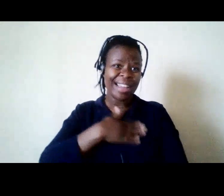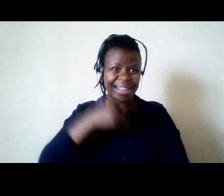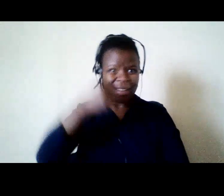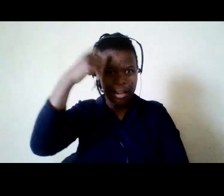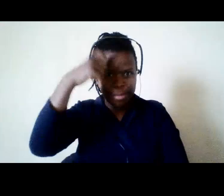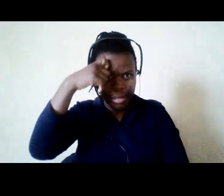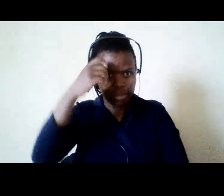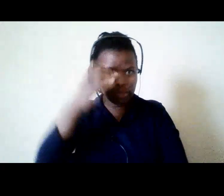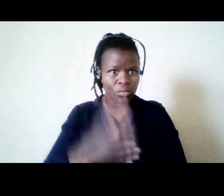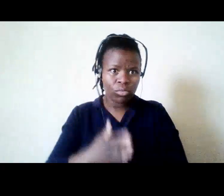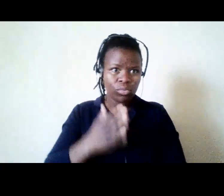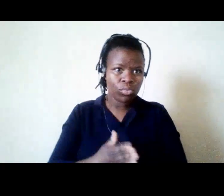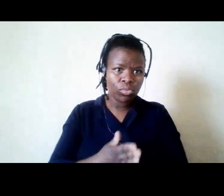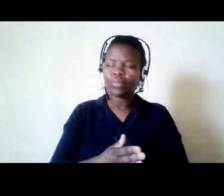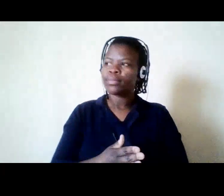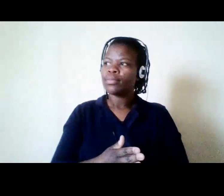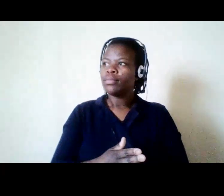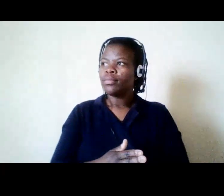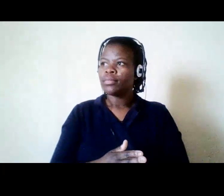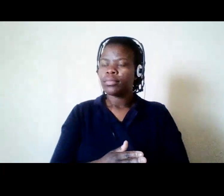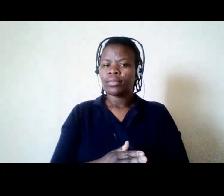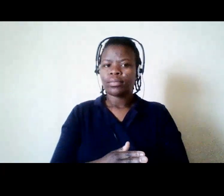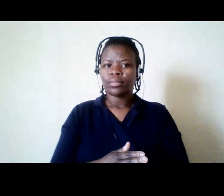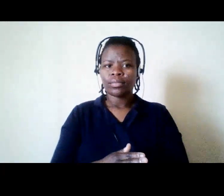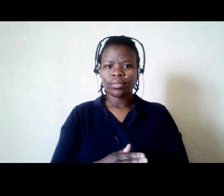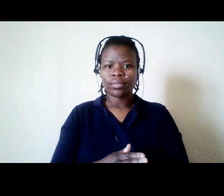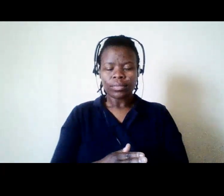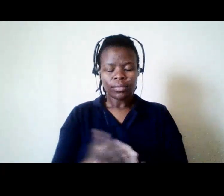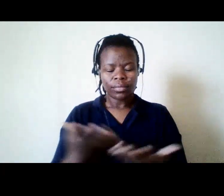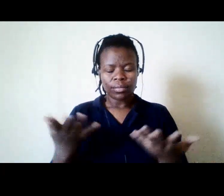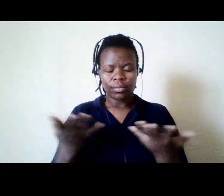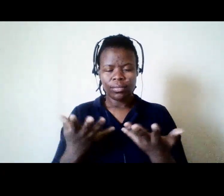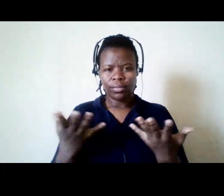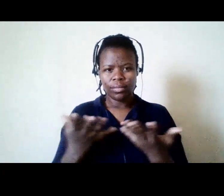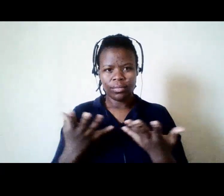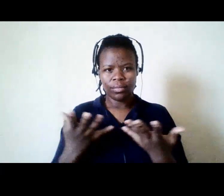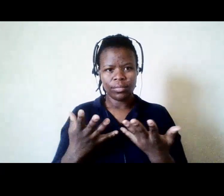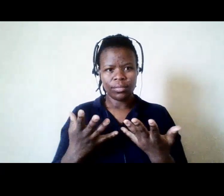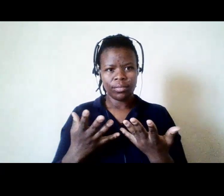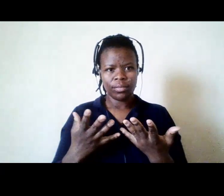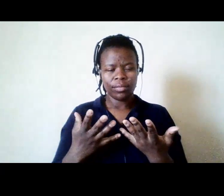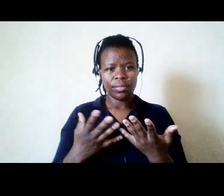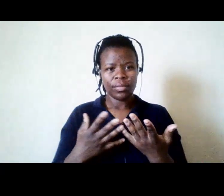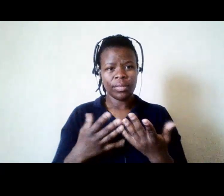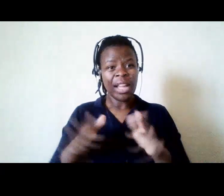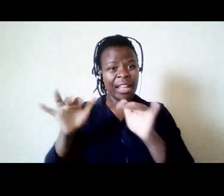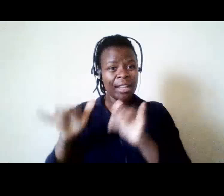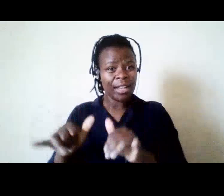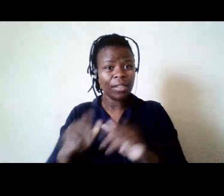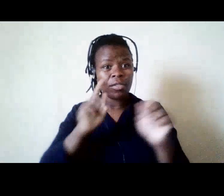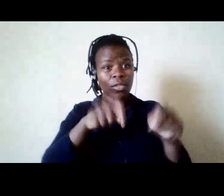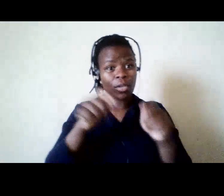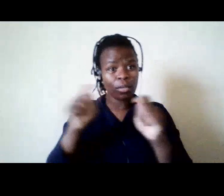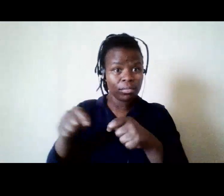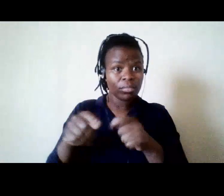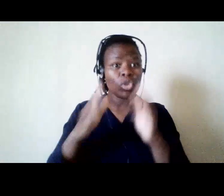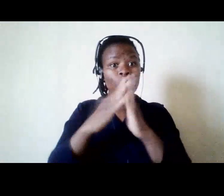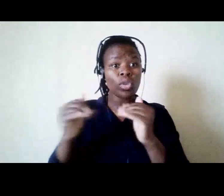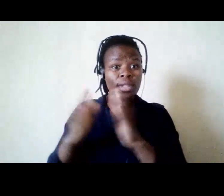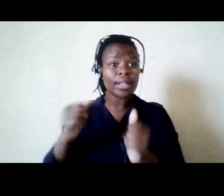a privileged area, I mean, I live Kualanga, Cape Town. I would like to believe that my society knows about